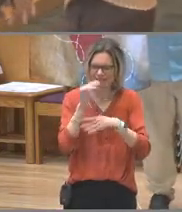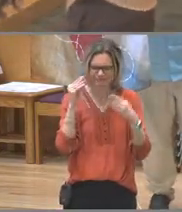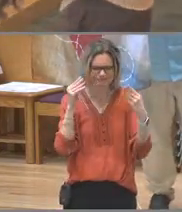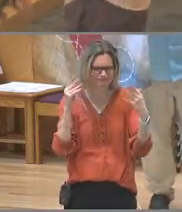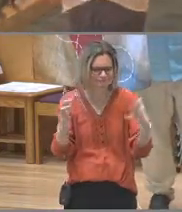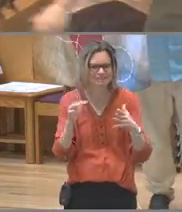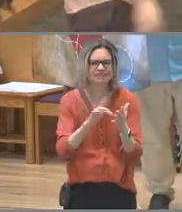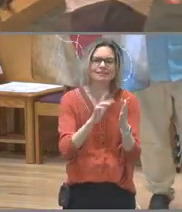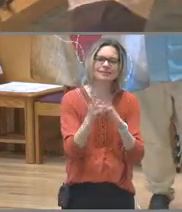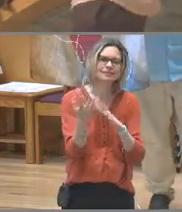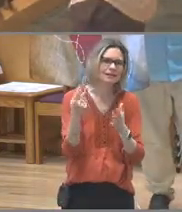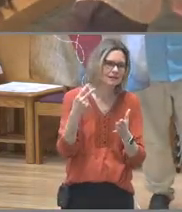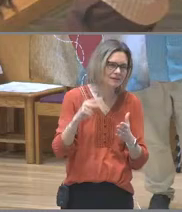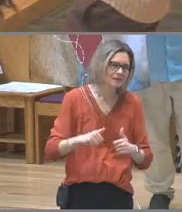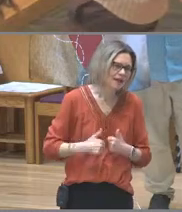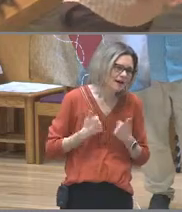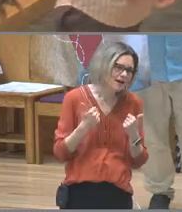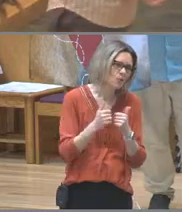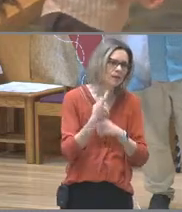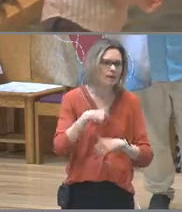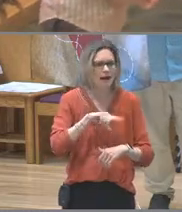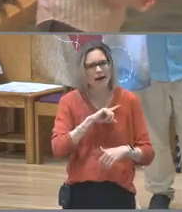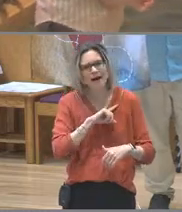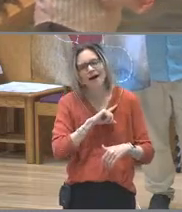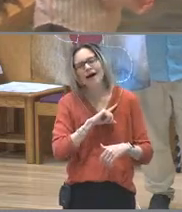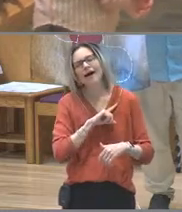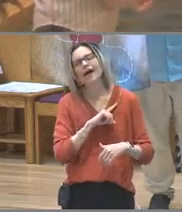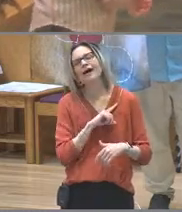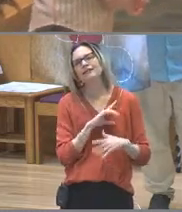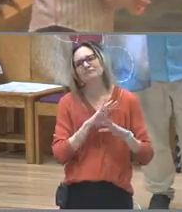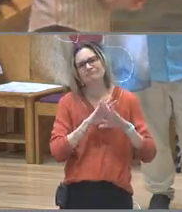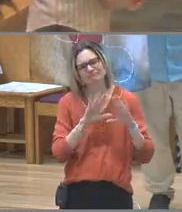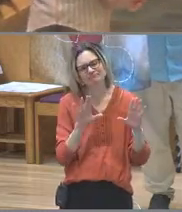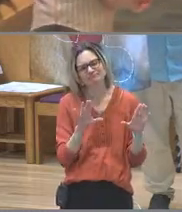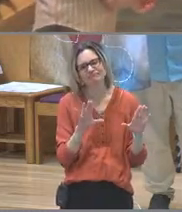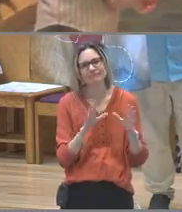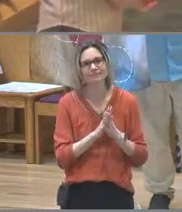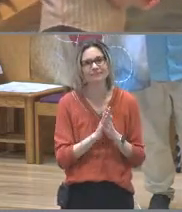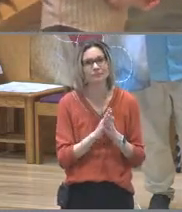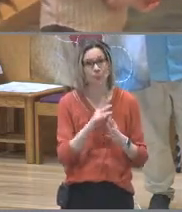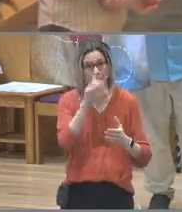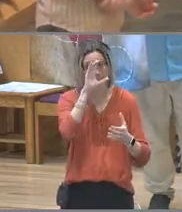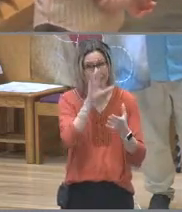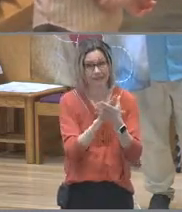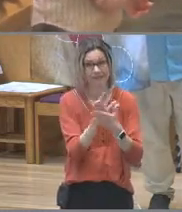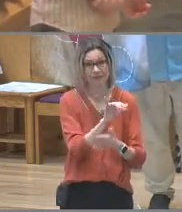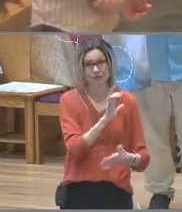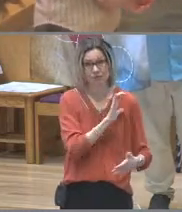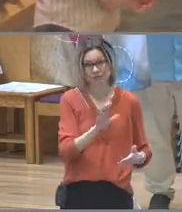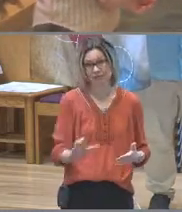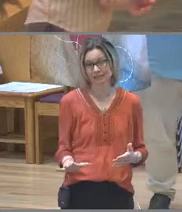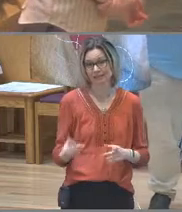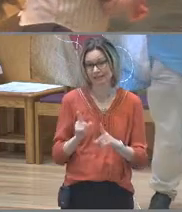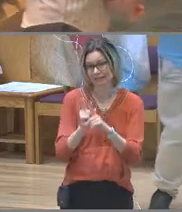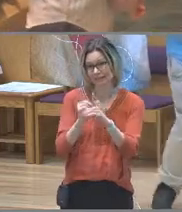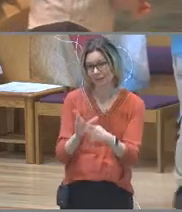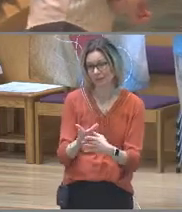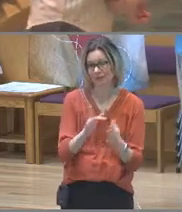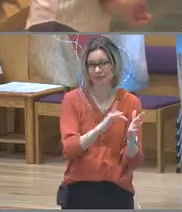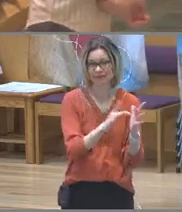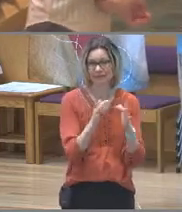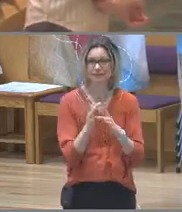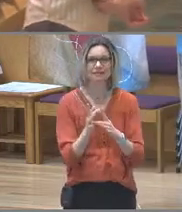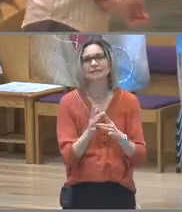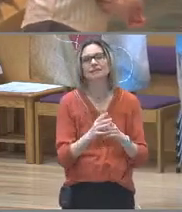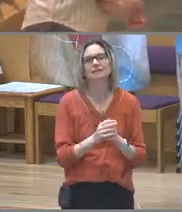Jesus is alive, Jesus is with us, and do nothing. We believe that we, as Christians, as disciples of Jesus,